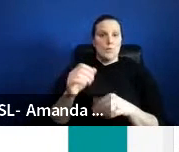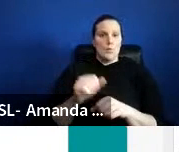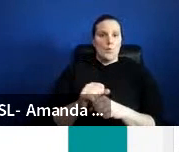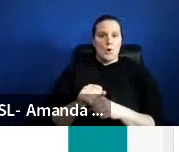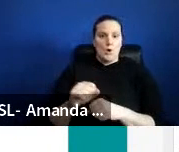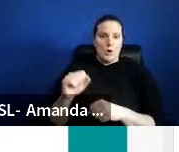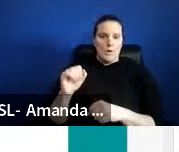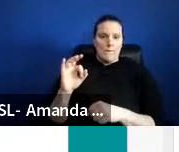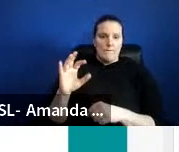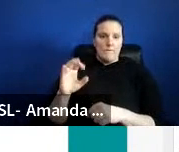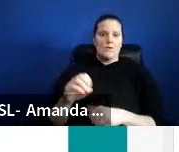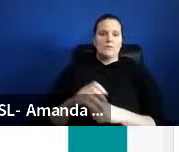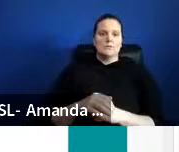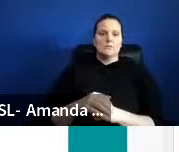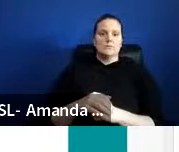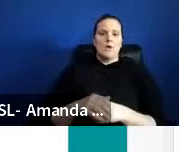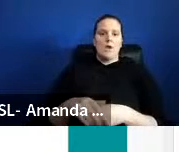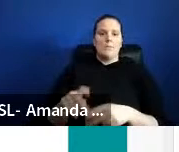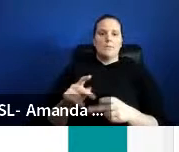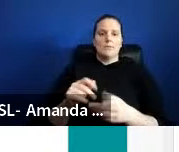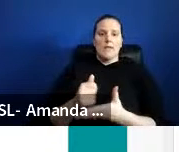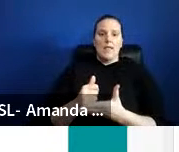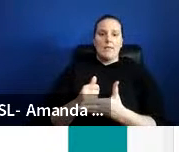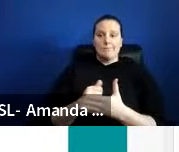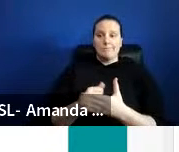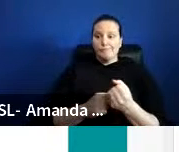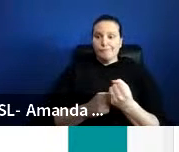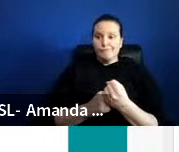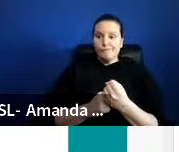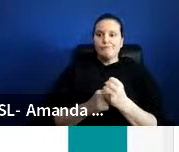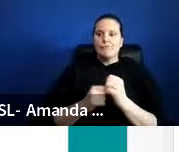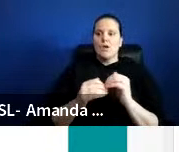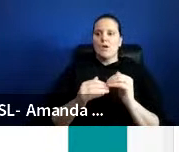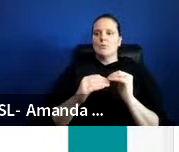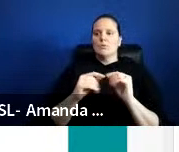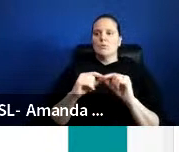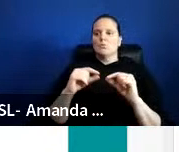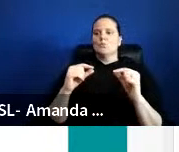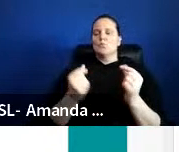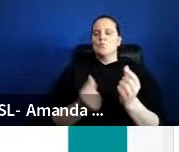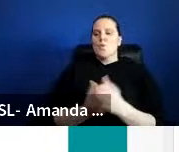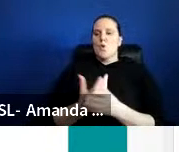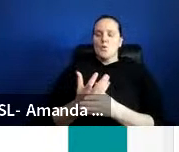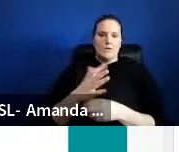workforce and opportunities to help promote equitable growth in the region's economy.